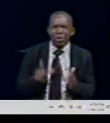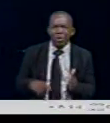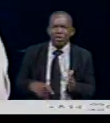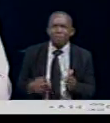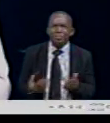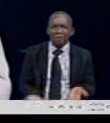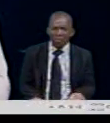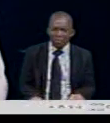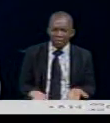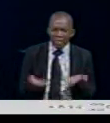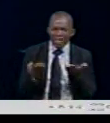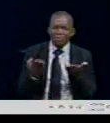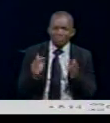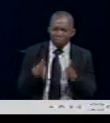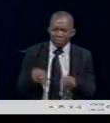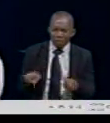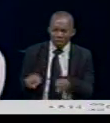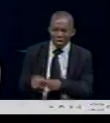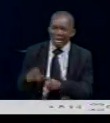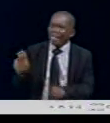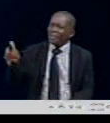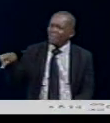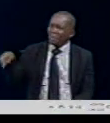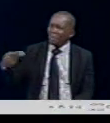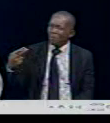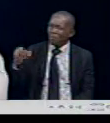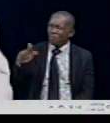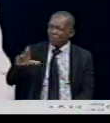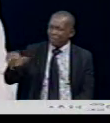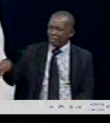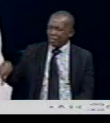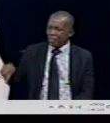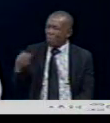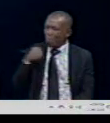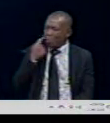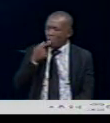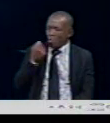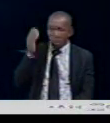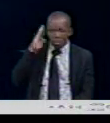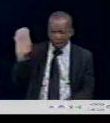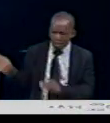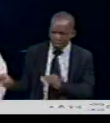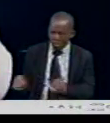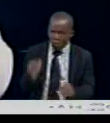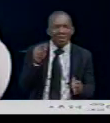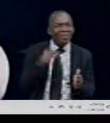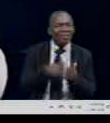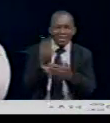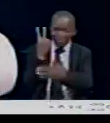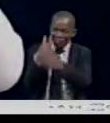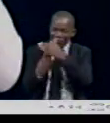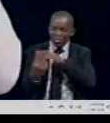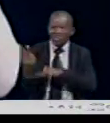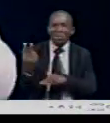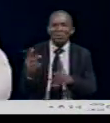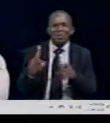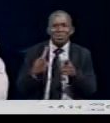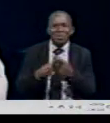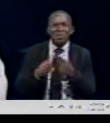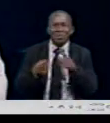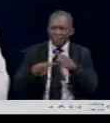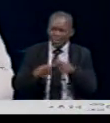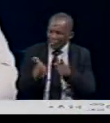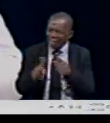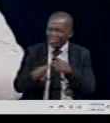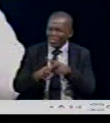of Philip in our generation to be able to drive the vision of GCK. They will go there, they'll be connected with